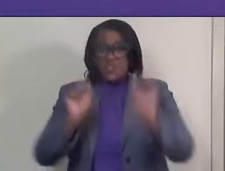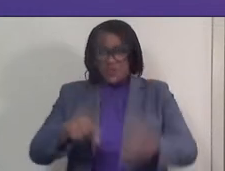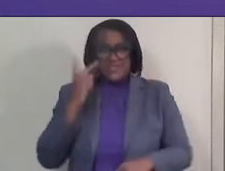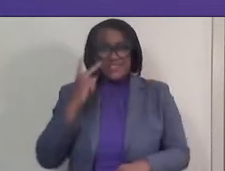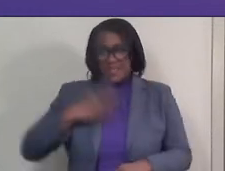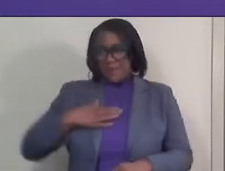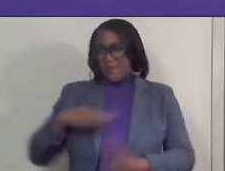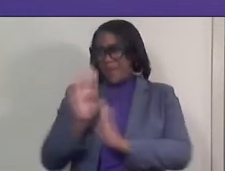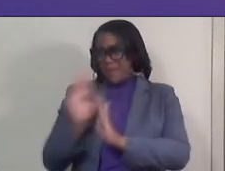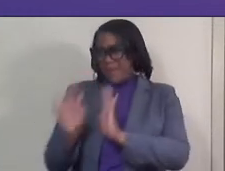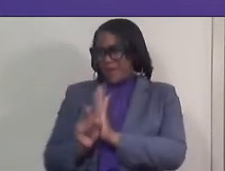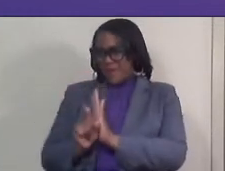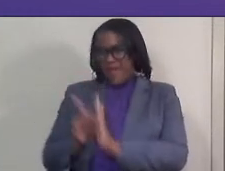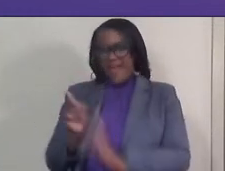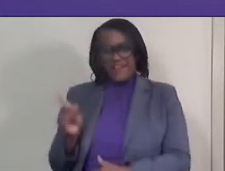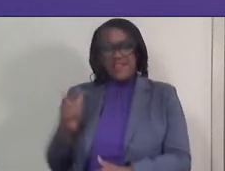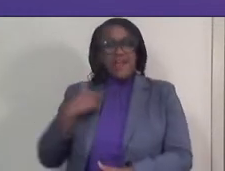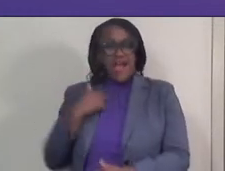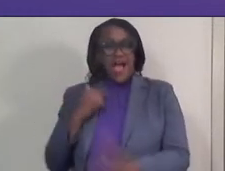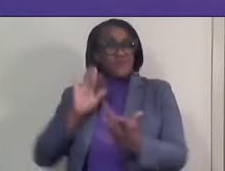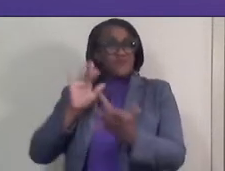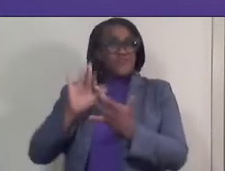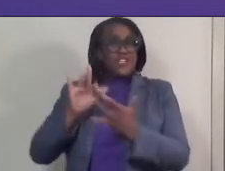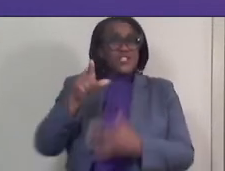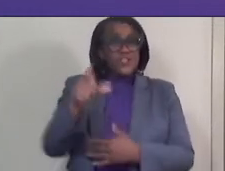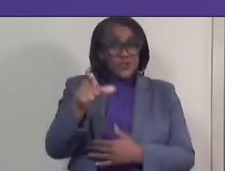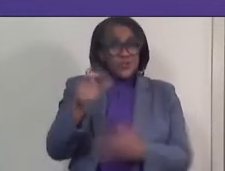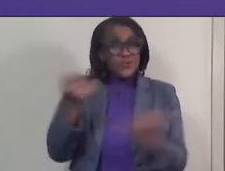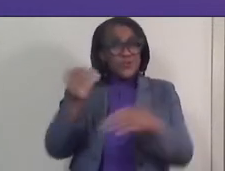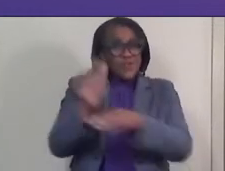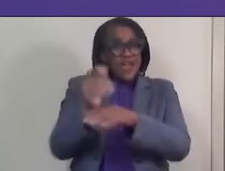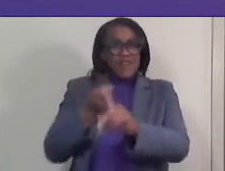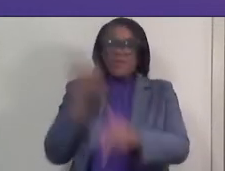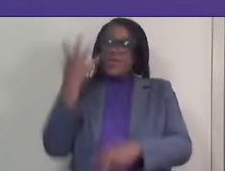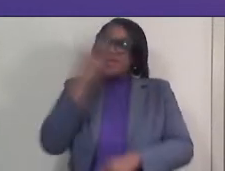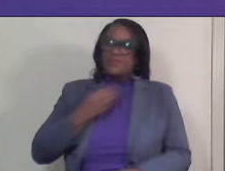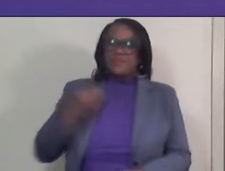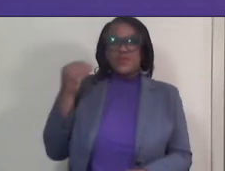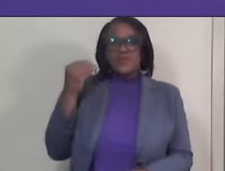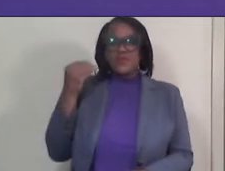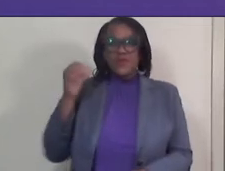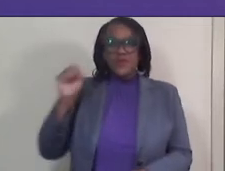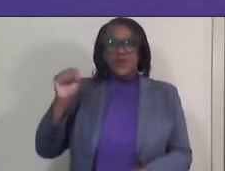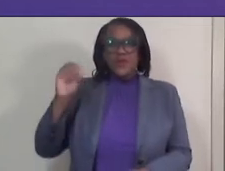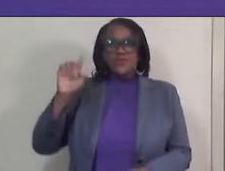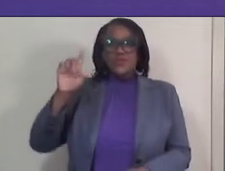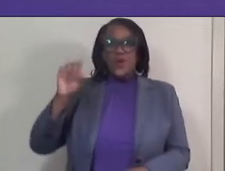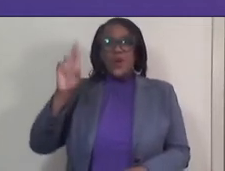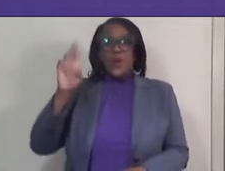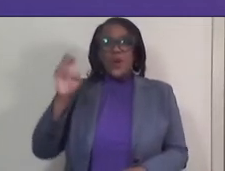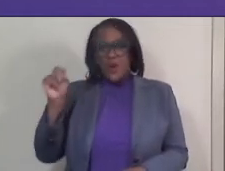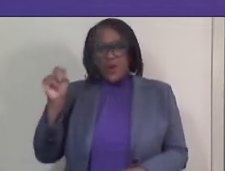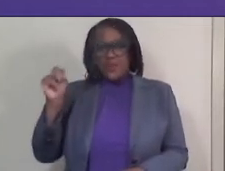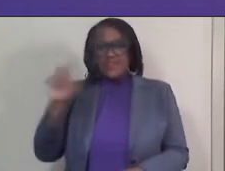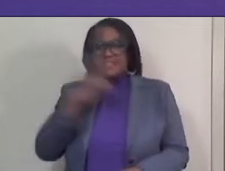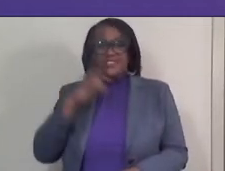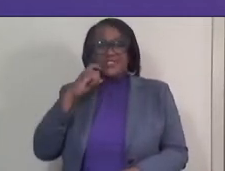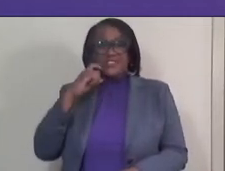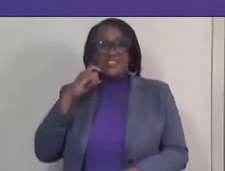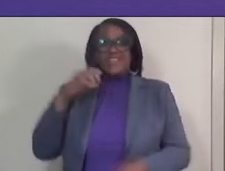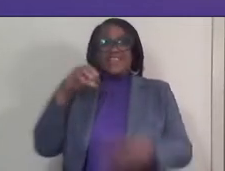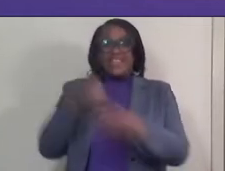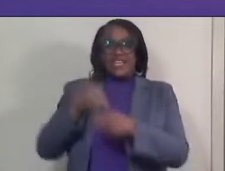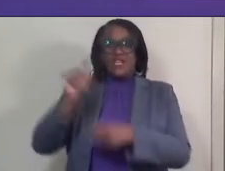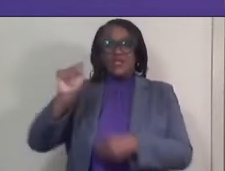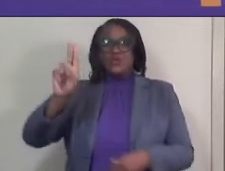I'm reaching you tonight from the beautiful Sonoran Desert in Tucson, Arizona. This is